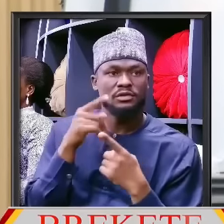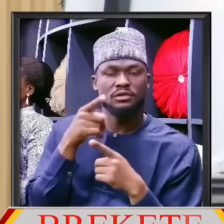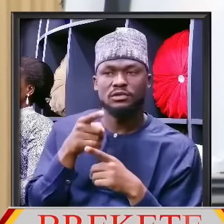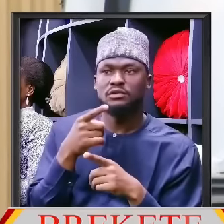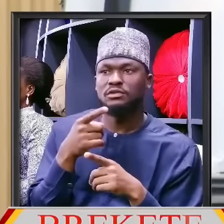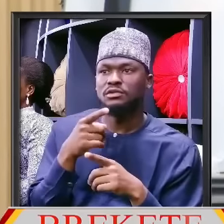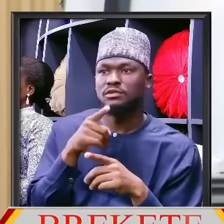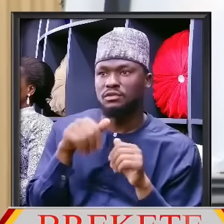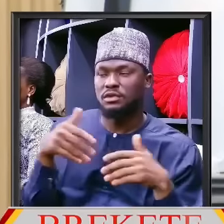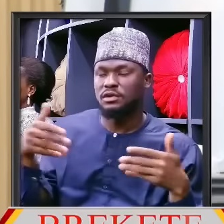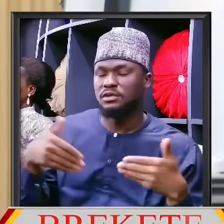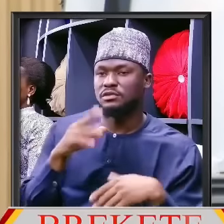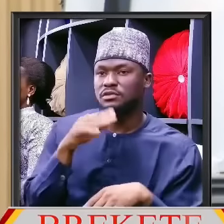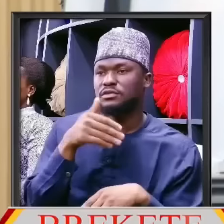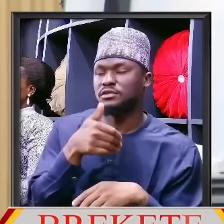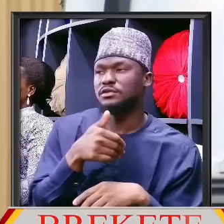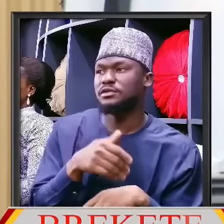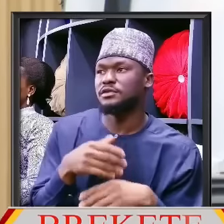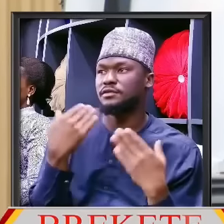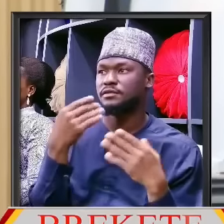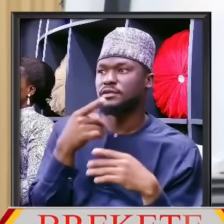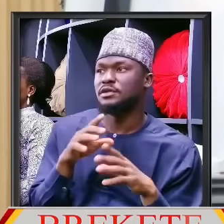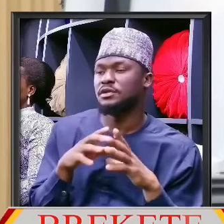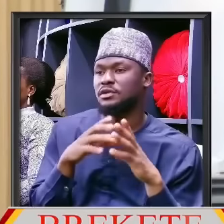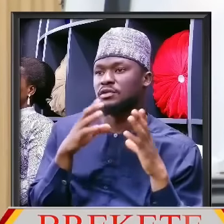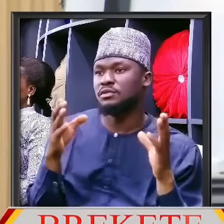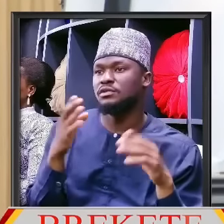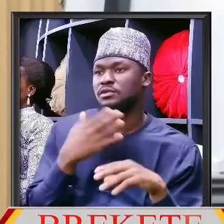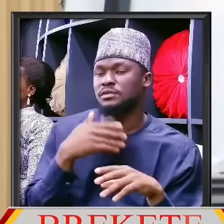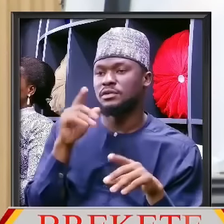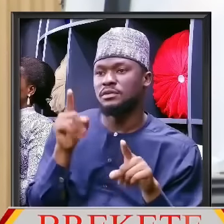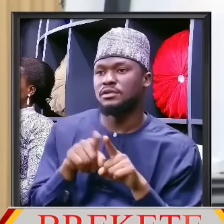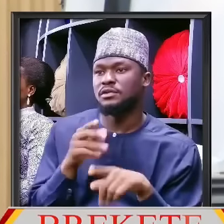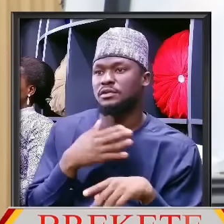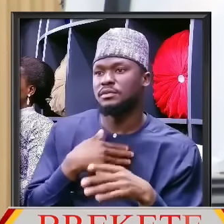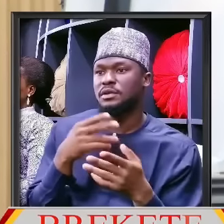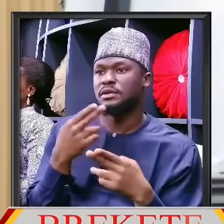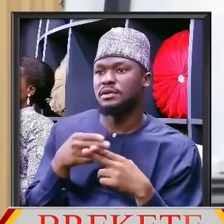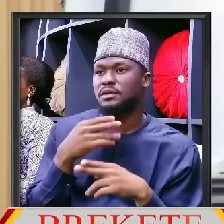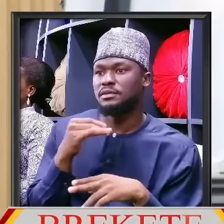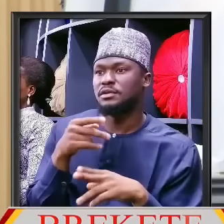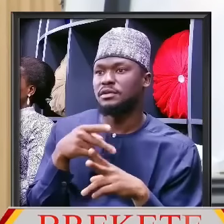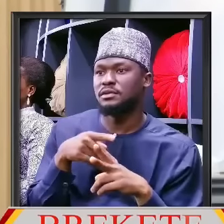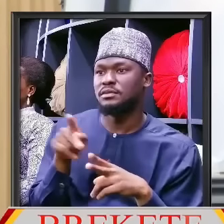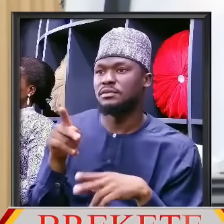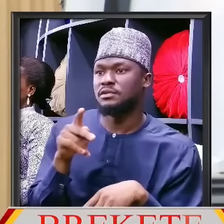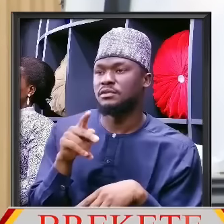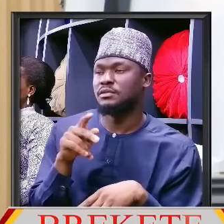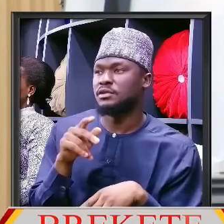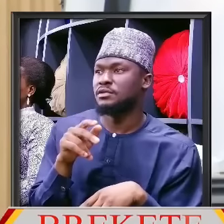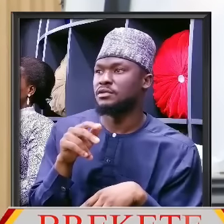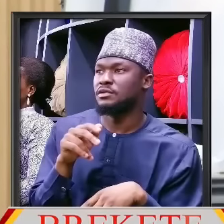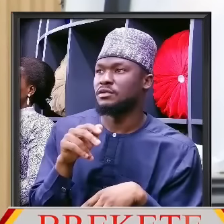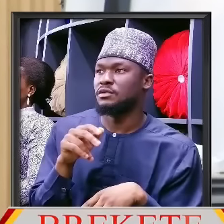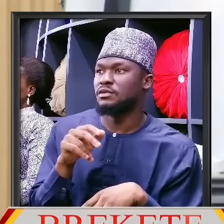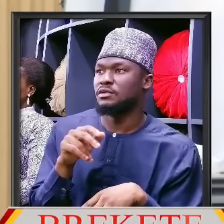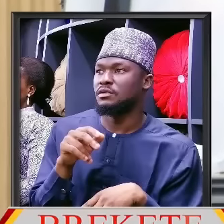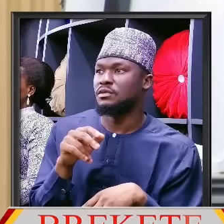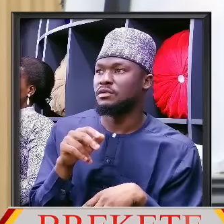advantage. Introduce yourself. Thank you very much, my brother. My name is Professor Asoma